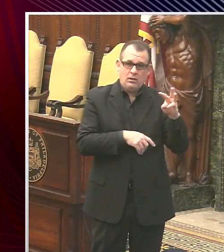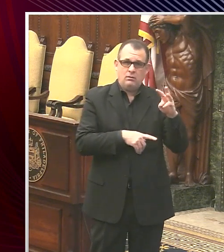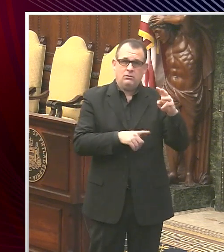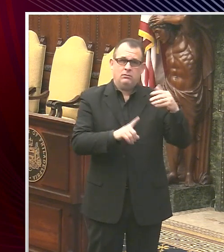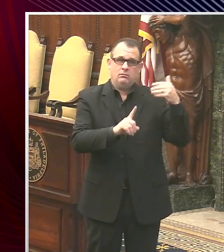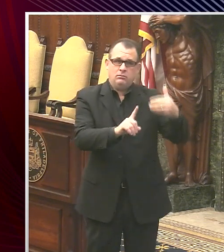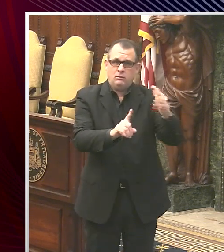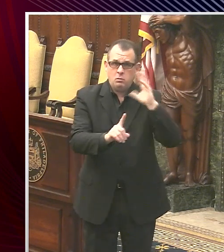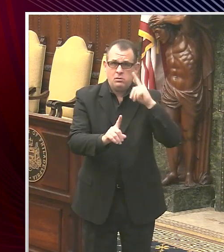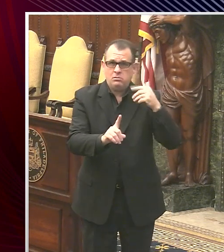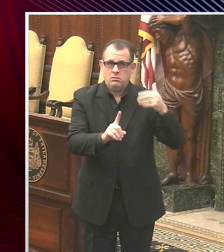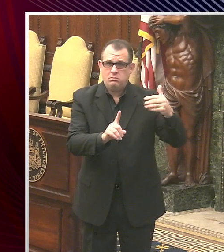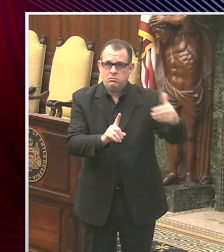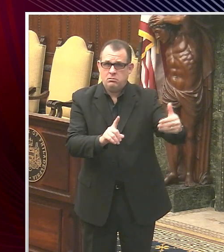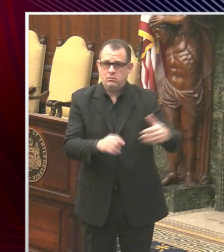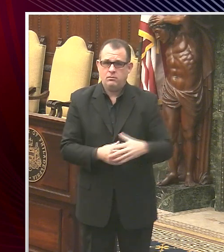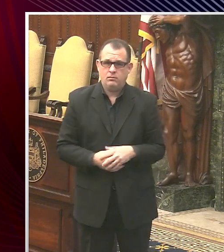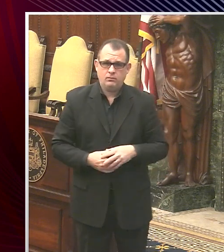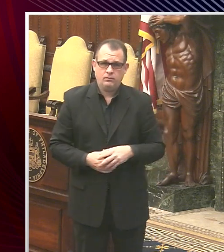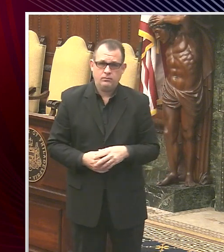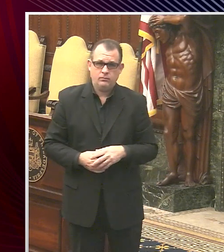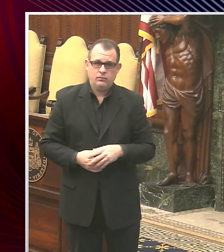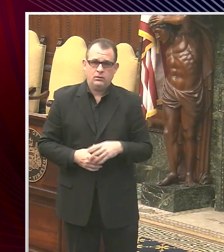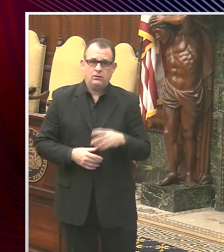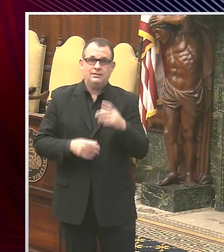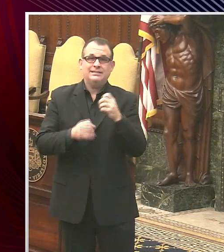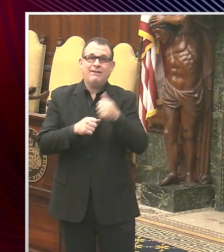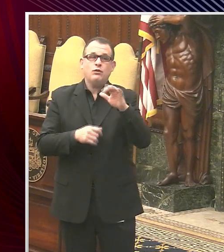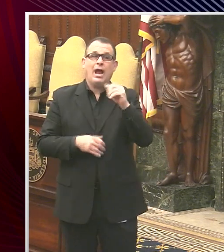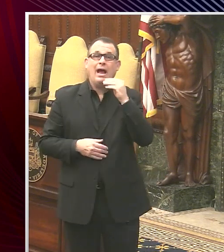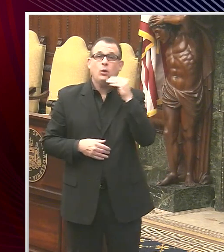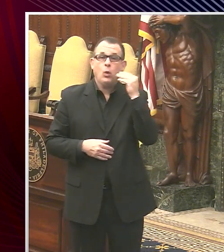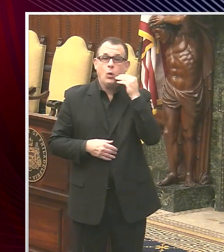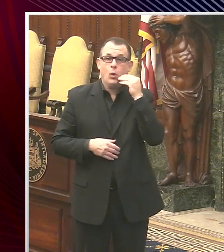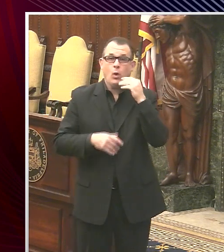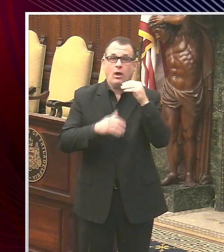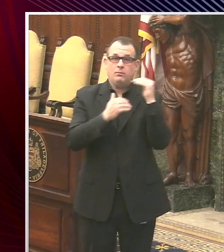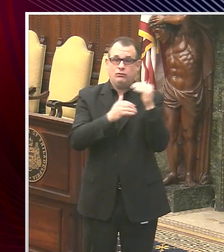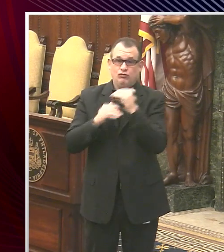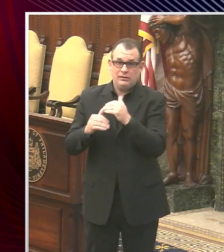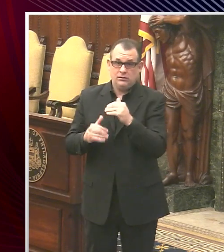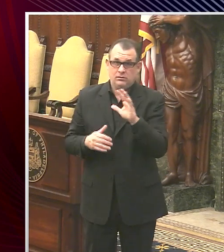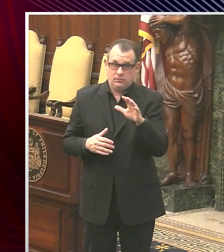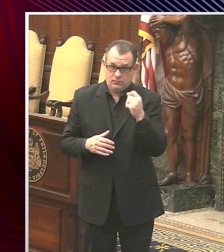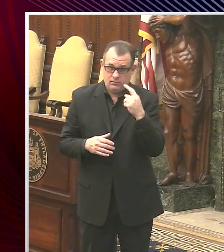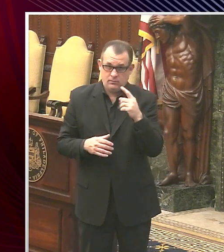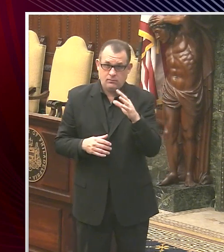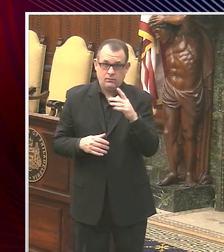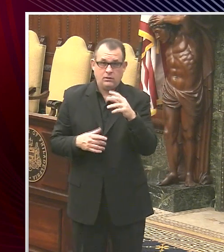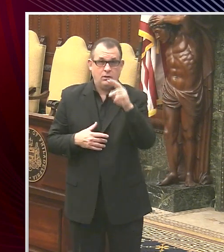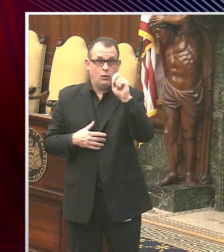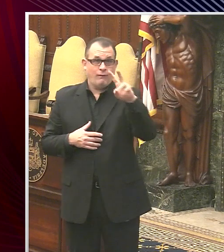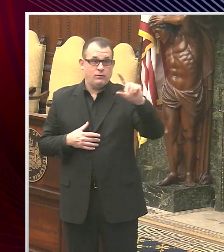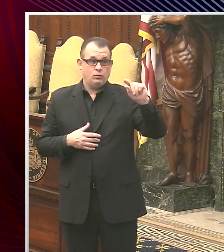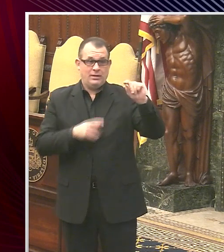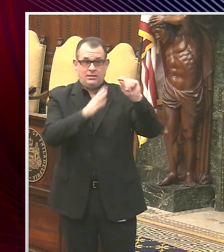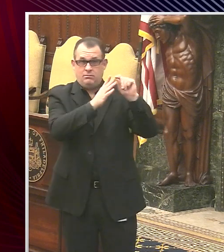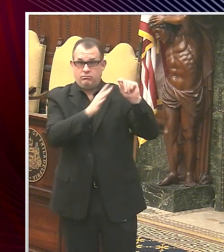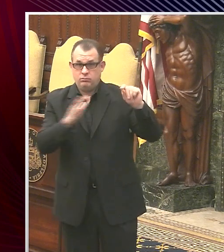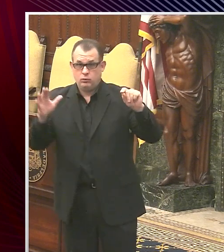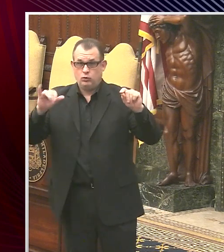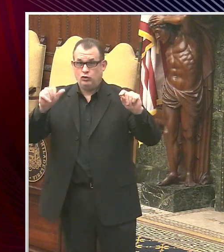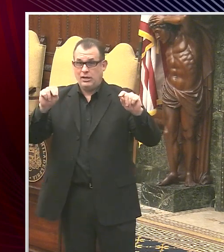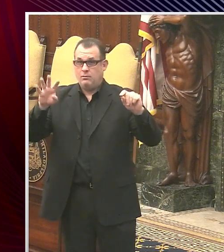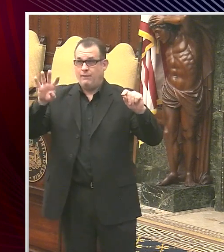Now, just an update on our safer at home restrictions. Since we put our restrictions in place from November 20th through